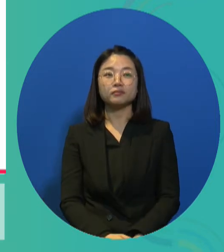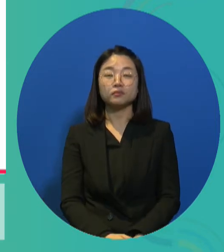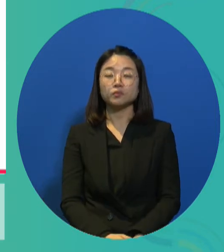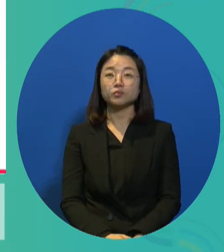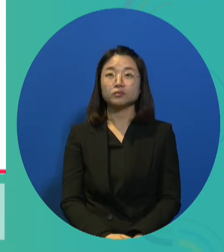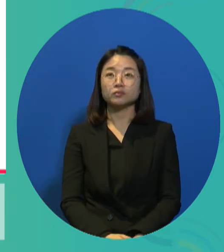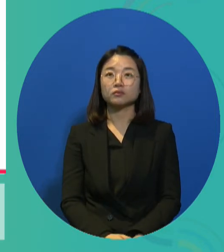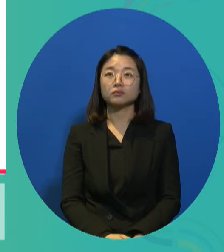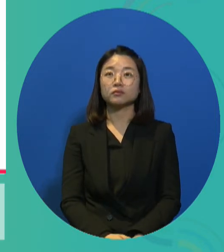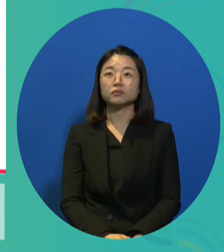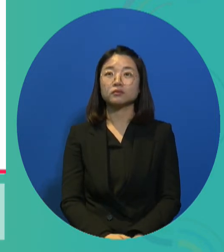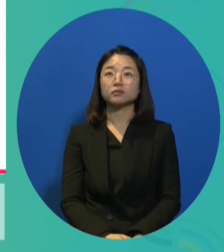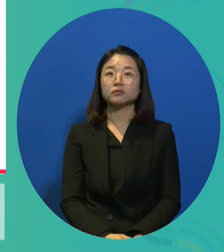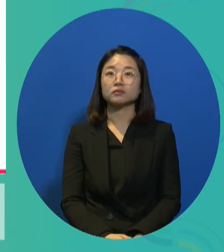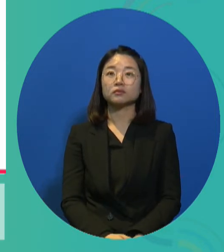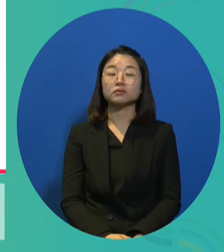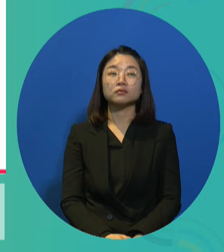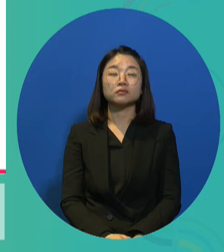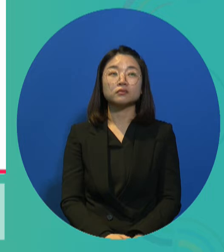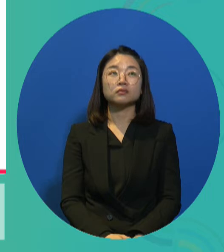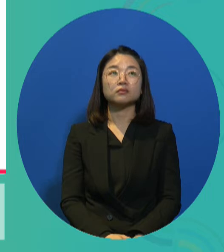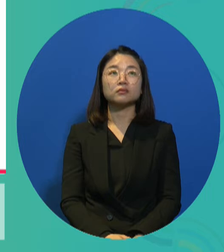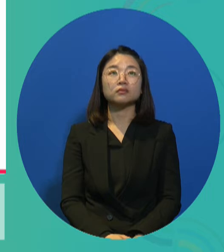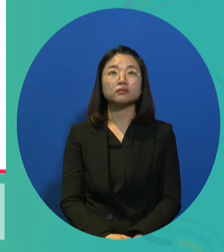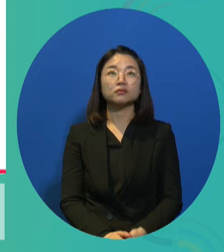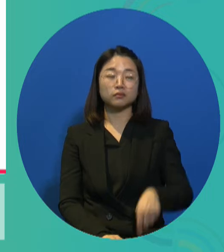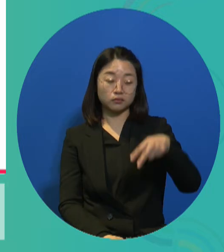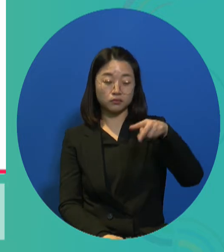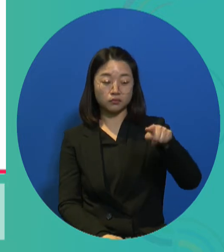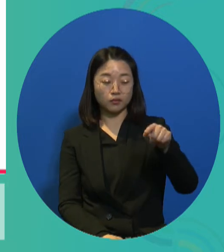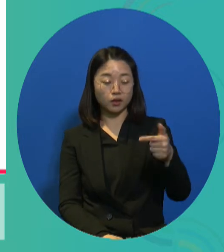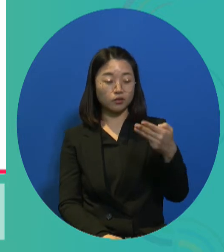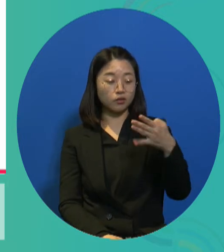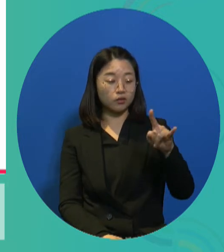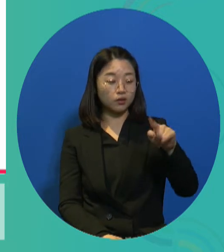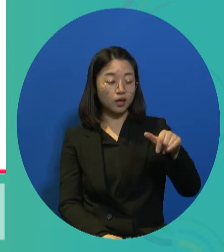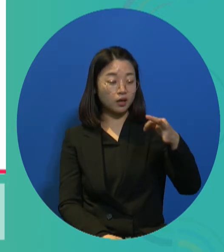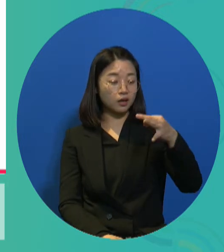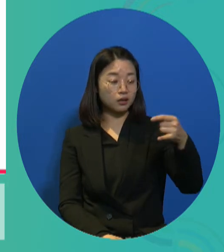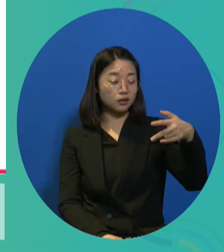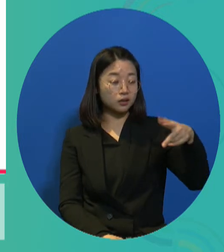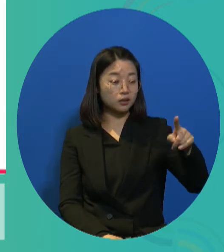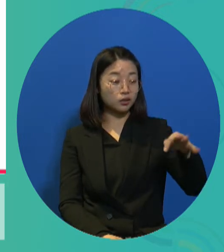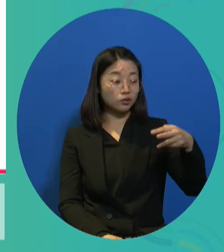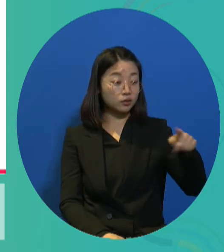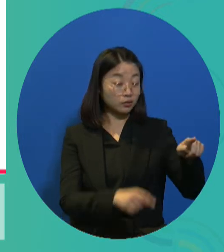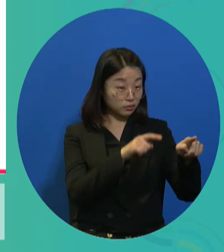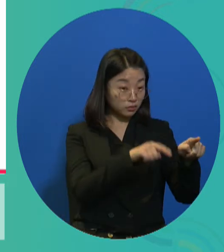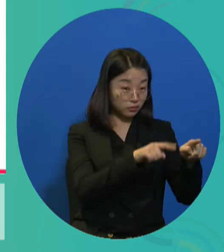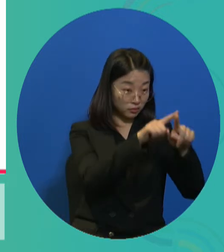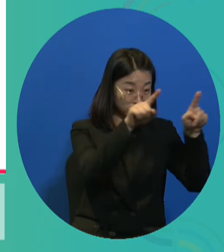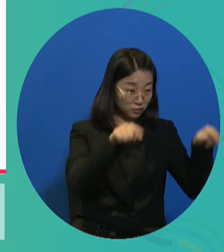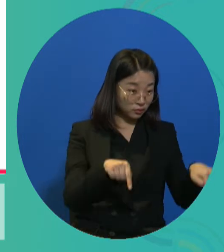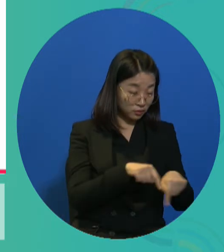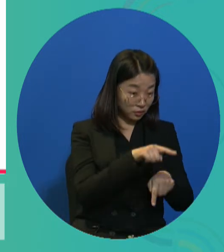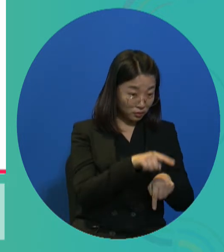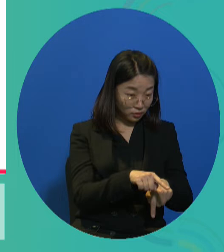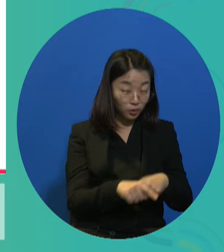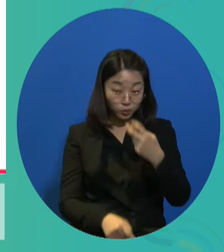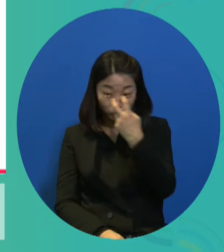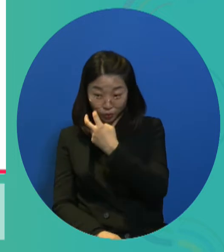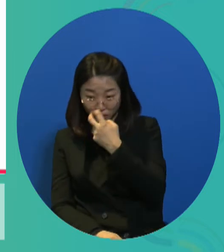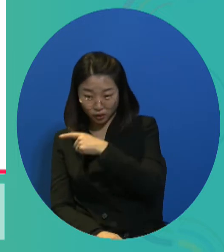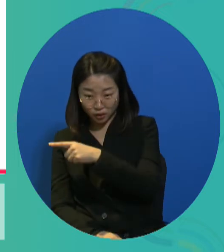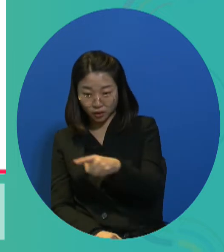announced. What is interesting here is that when a state party ratifies the